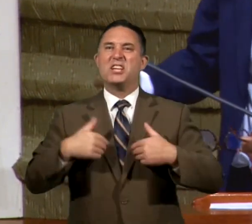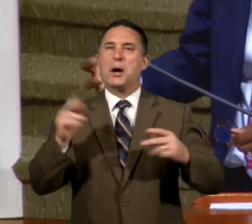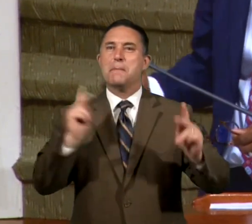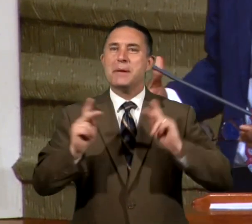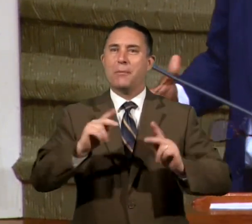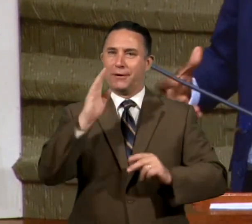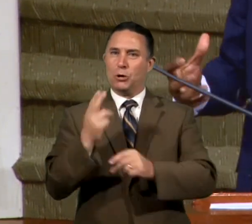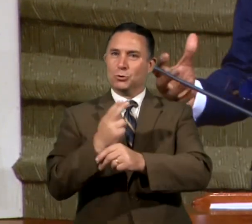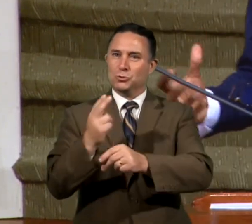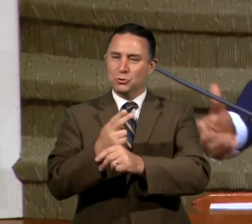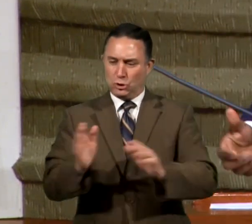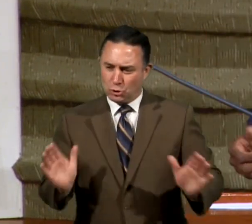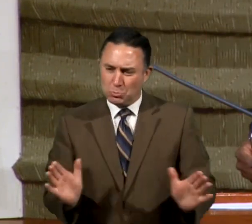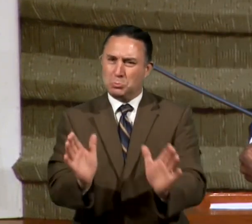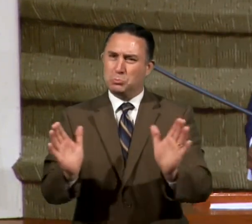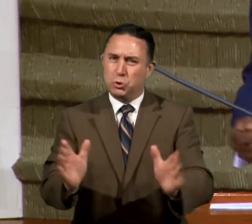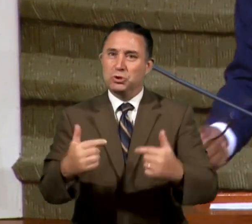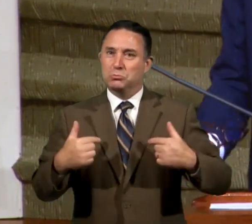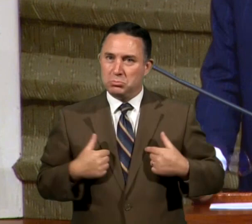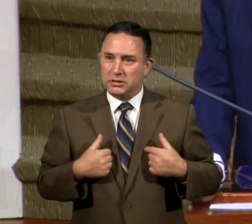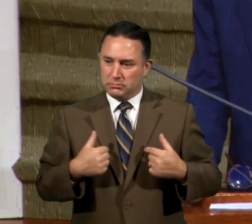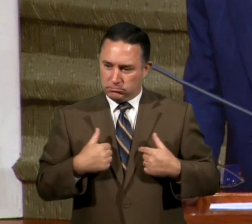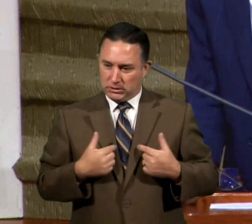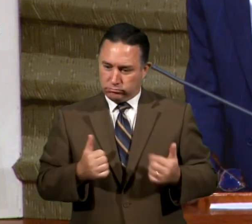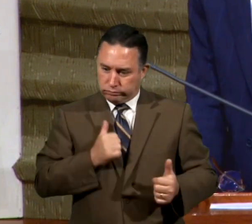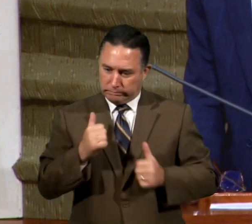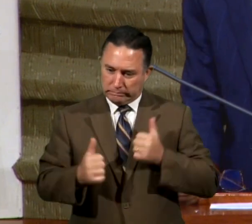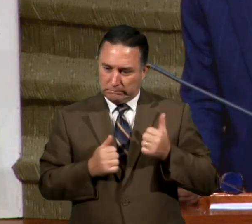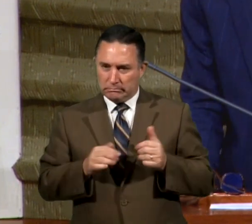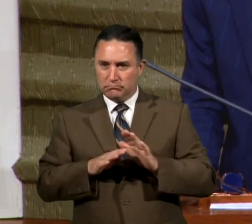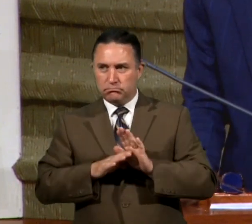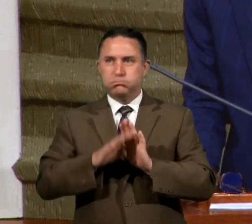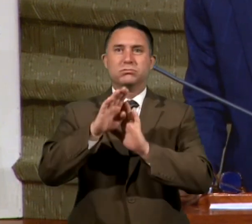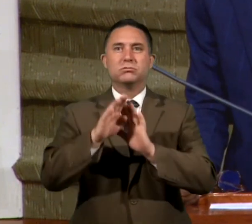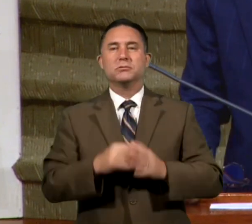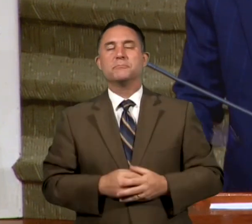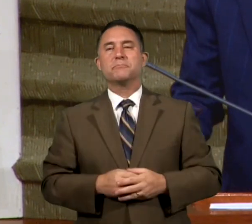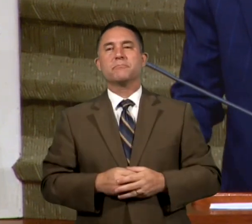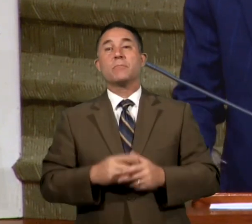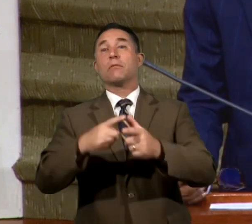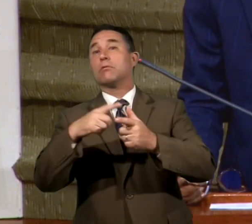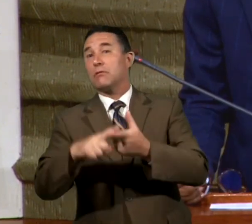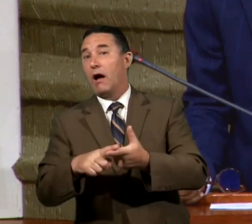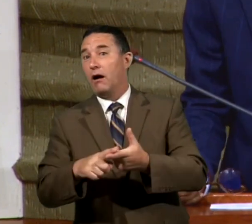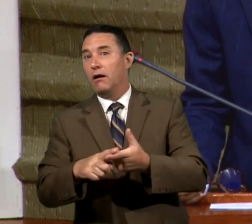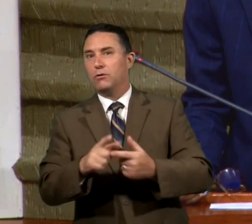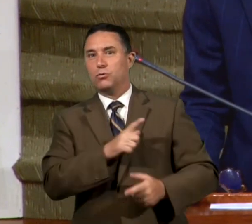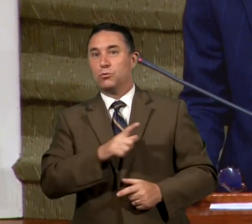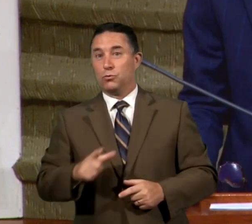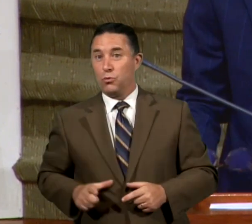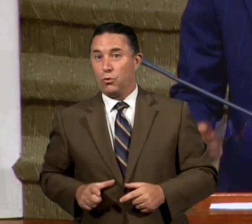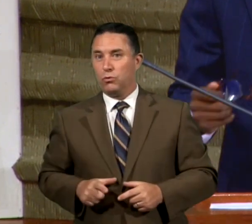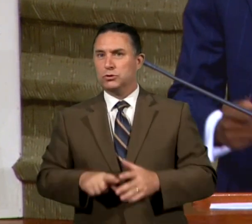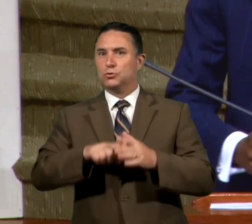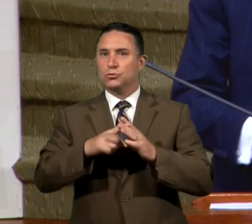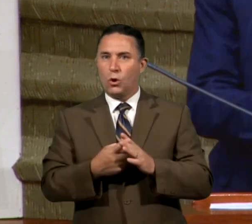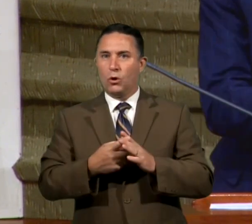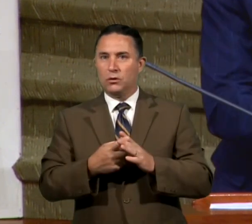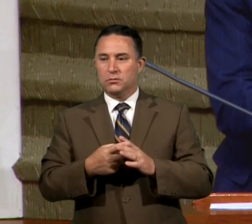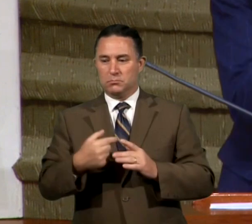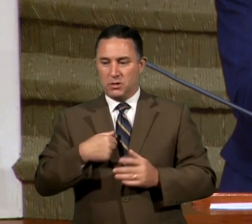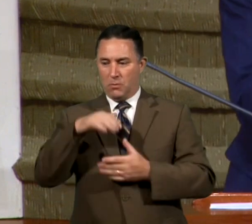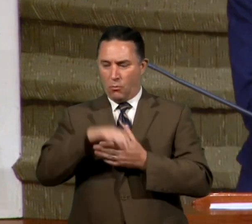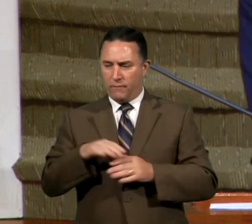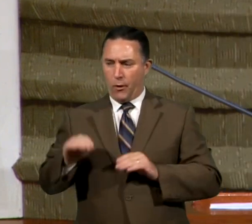that God would use to push me to get me to where he wanted me to be. And then the Lord began to move me and